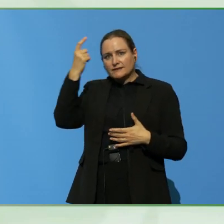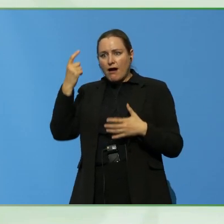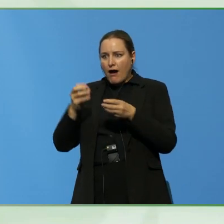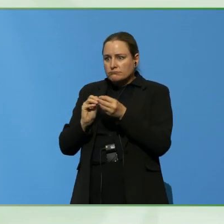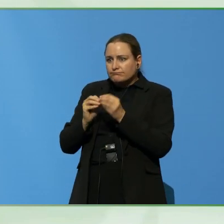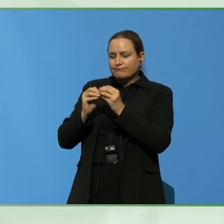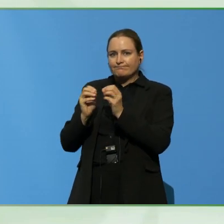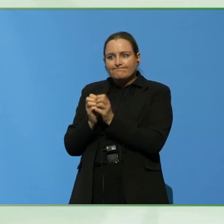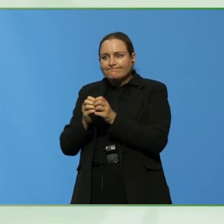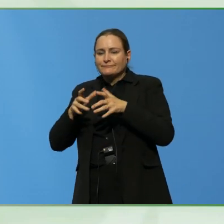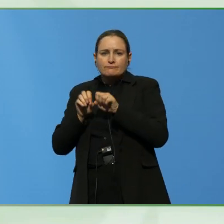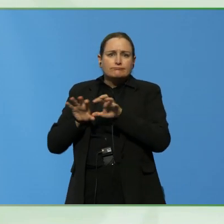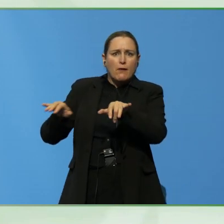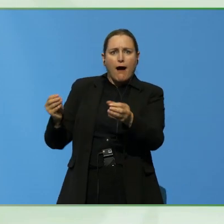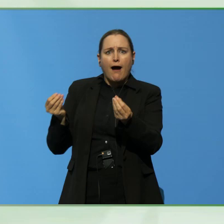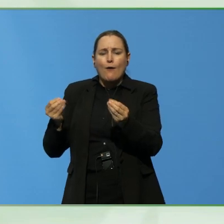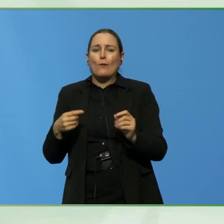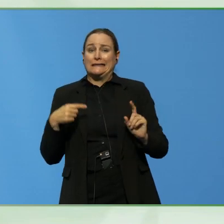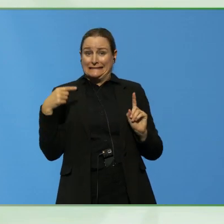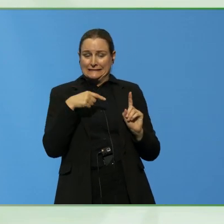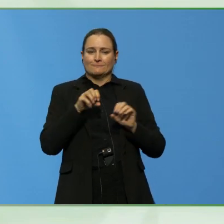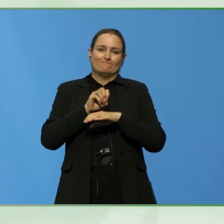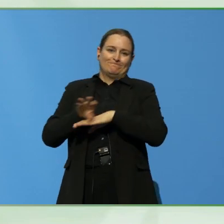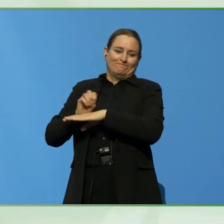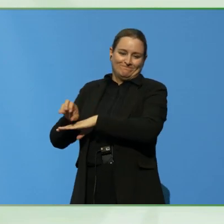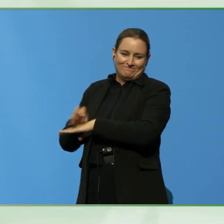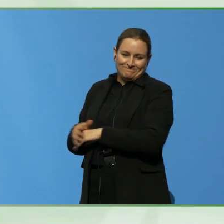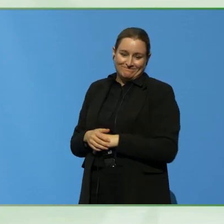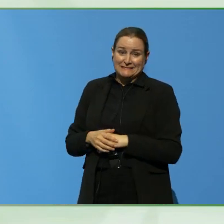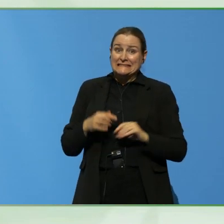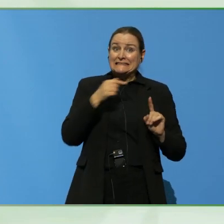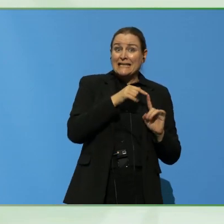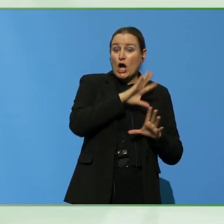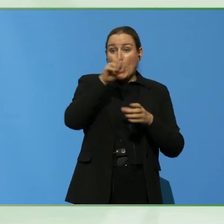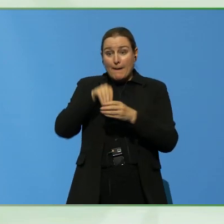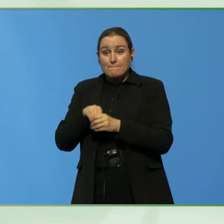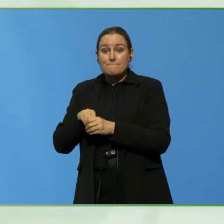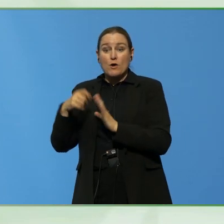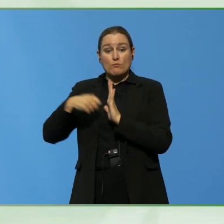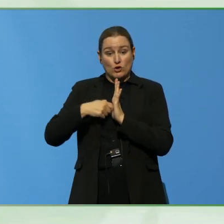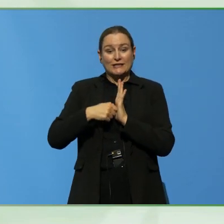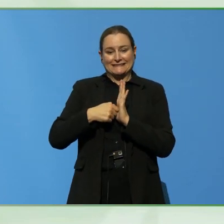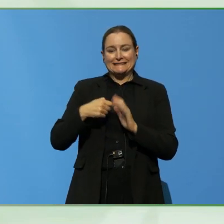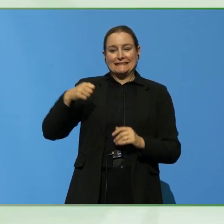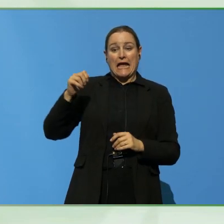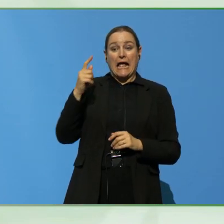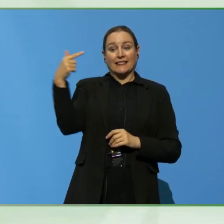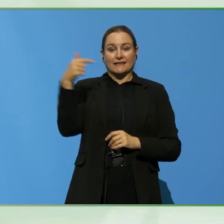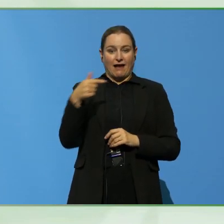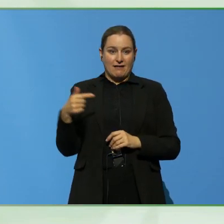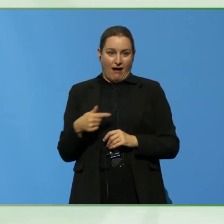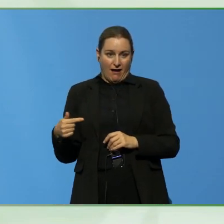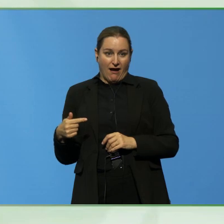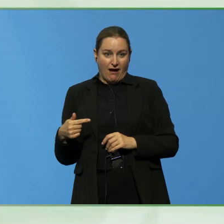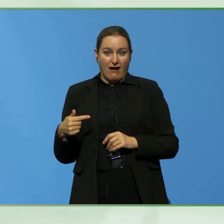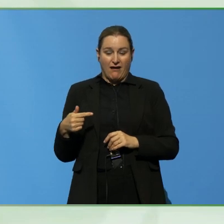wonderful mentor for one of our fellows in Tanzania, and the girls are still telling me how wonderful he is and how much he helped